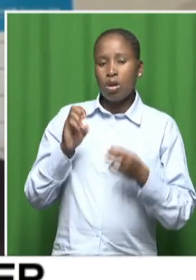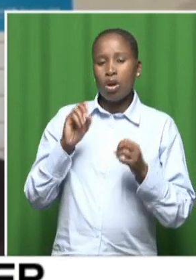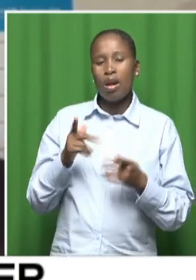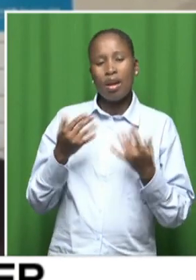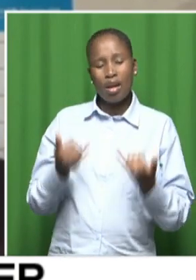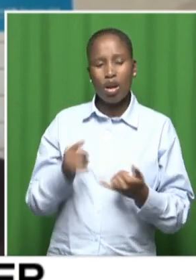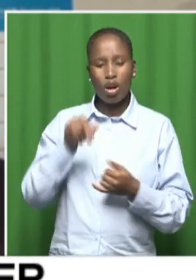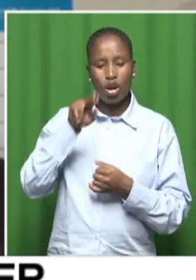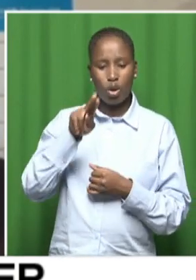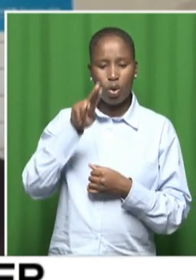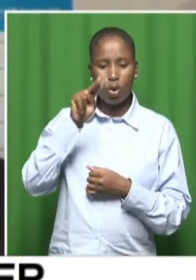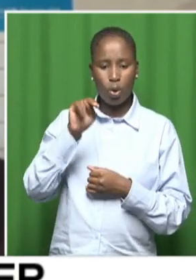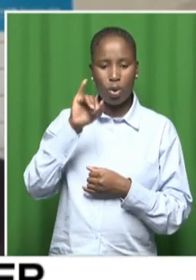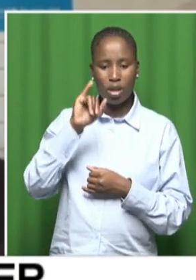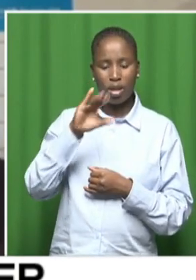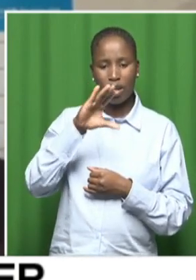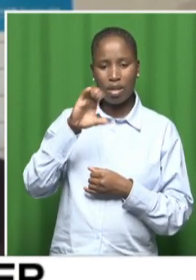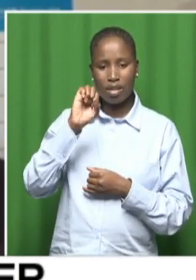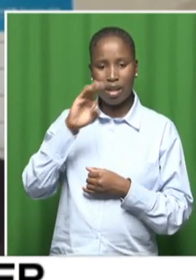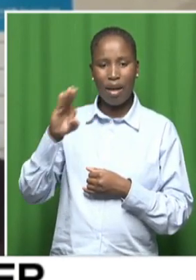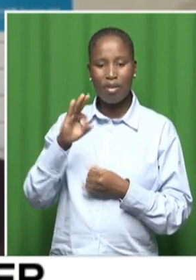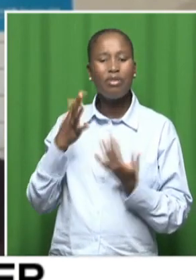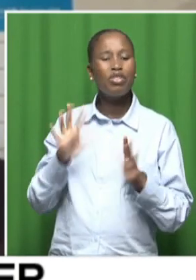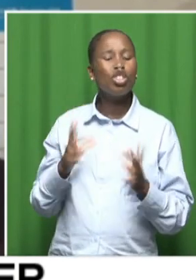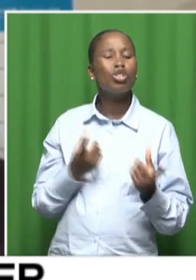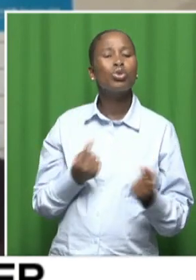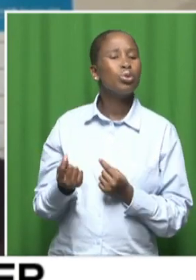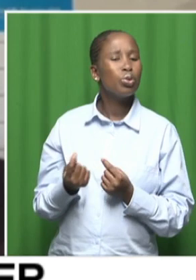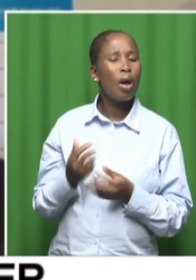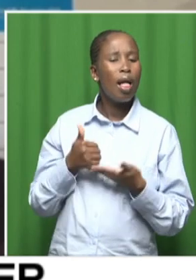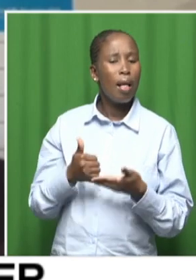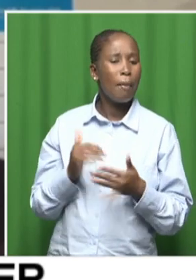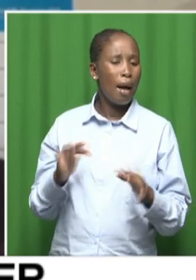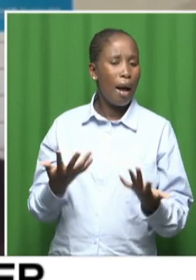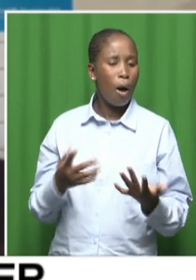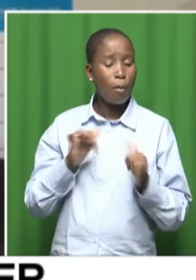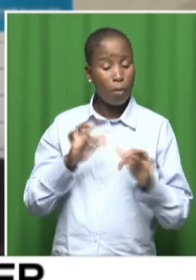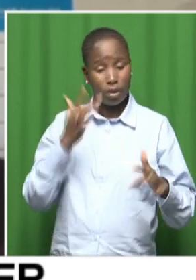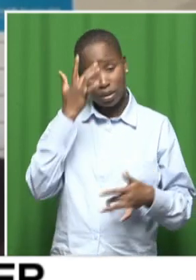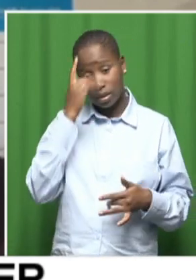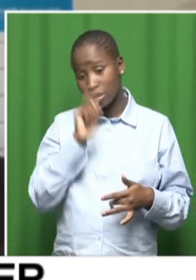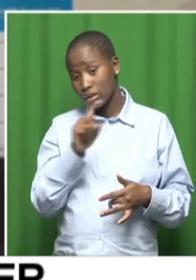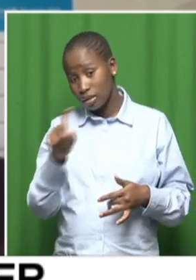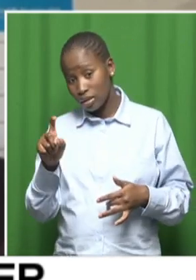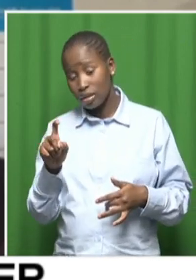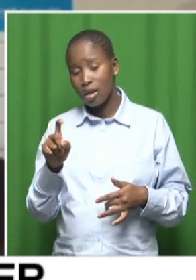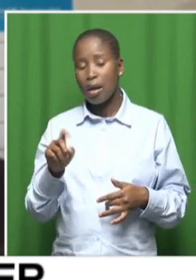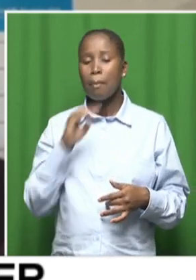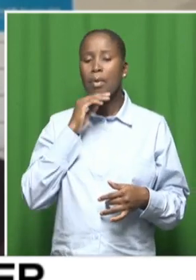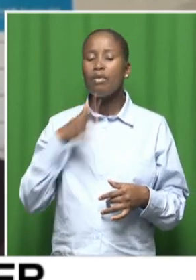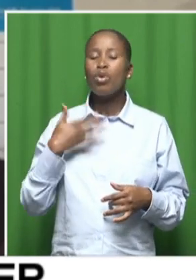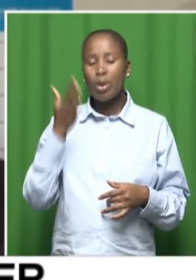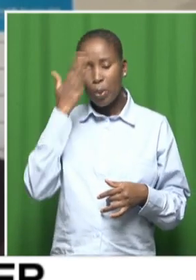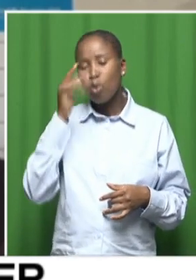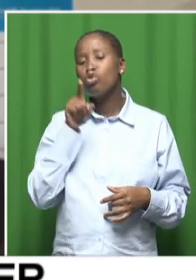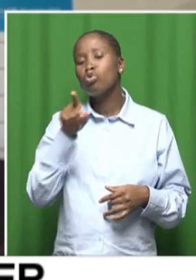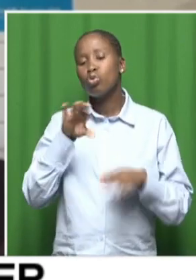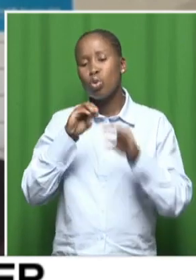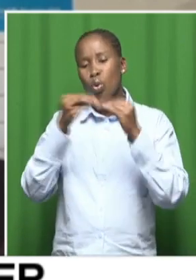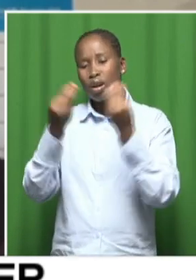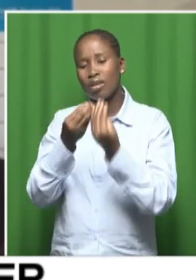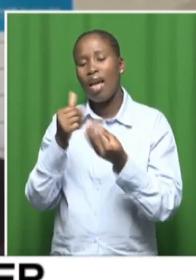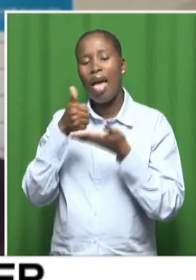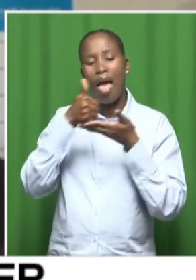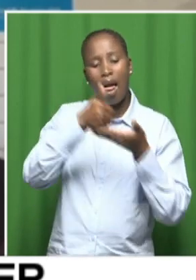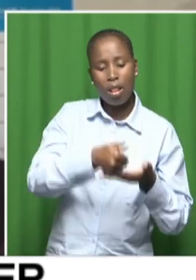done with regard to responding to the outbreak so far? I mean, let's have a look at that. How are you helping as an organization as well as